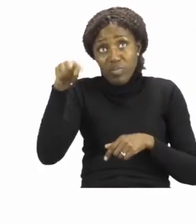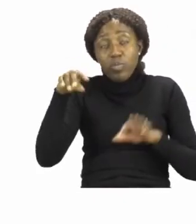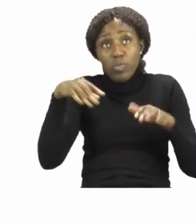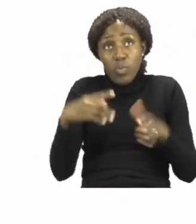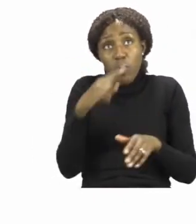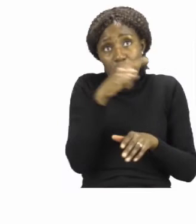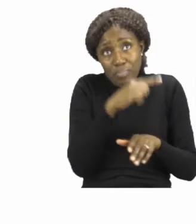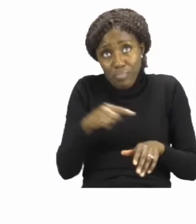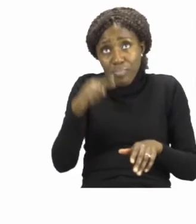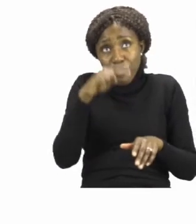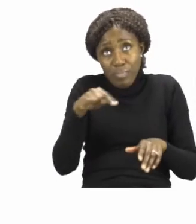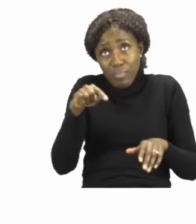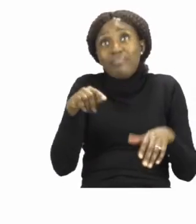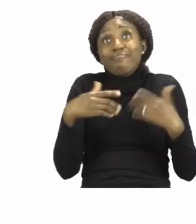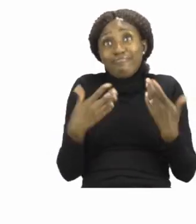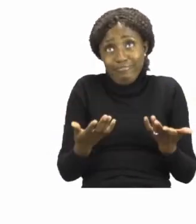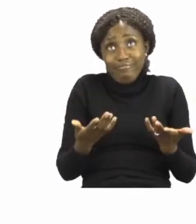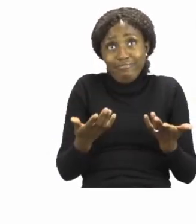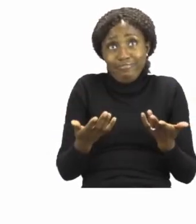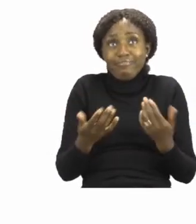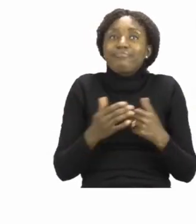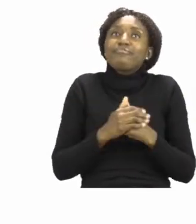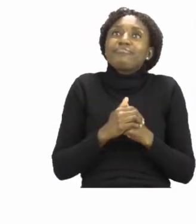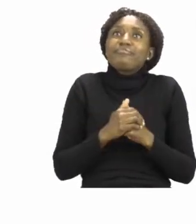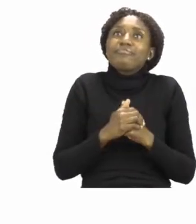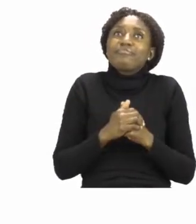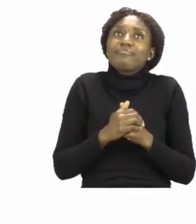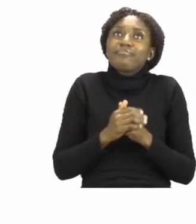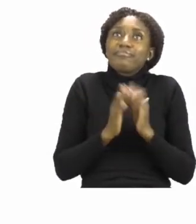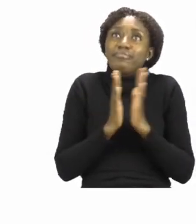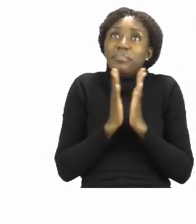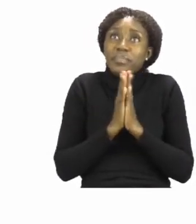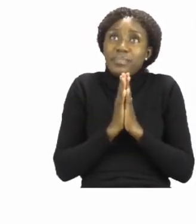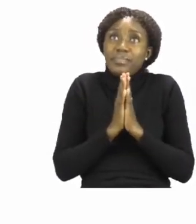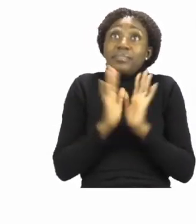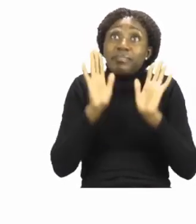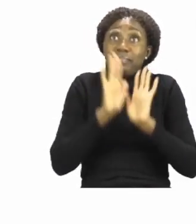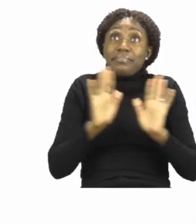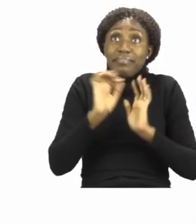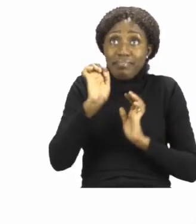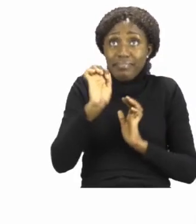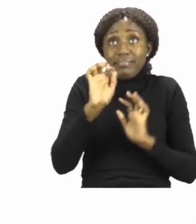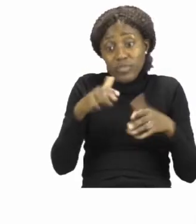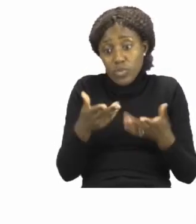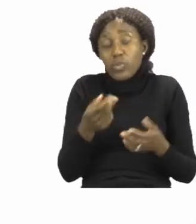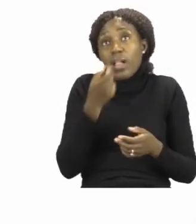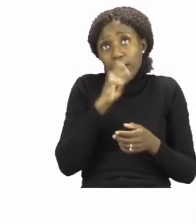so boys and girls you can take your crayons or your pencils